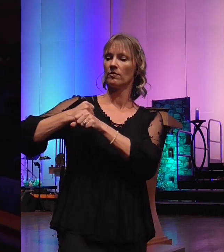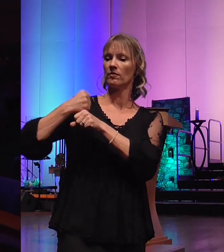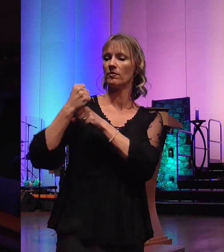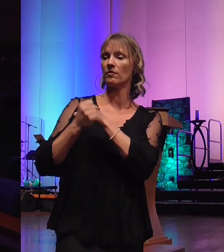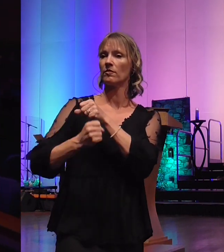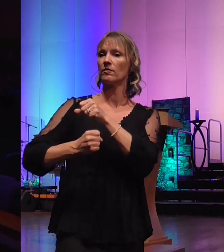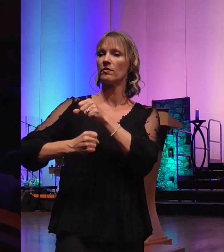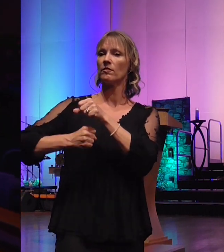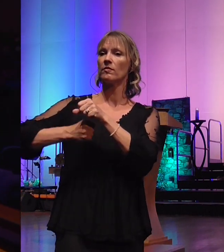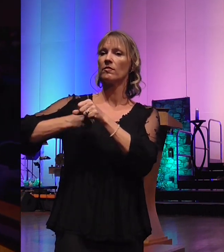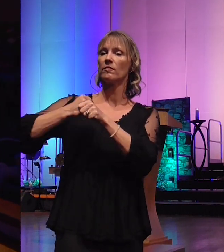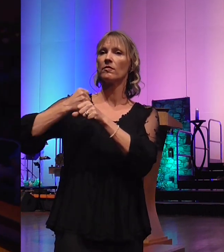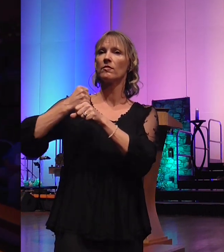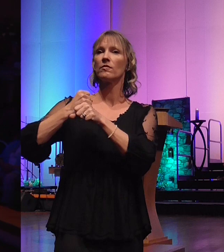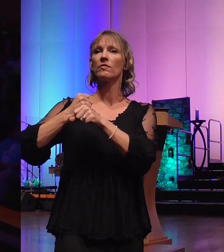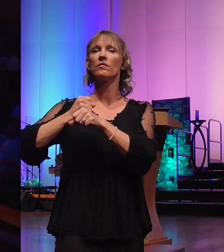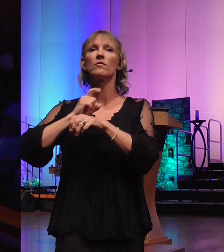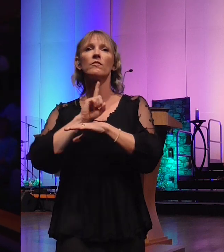wandering the world,